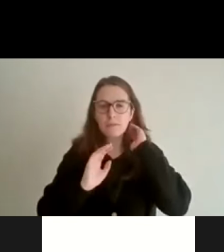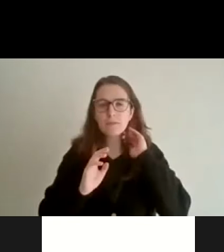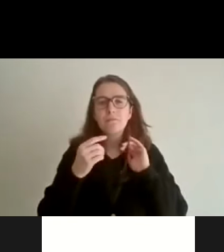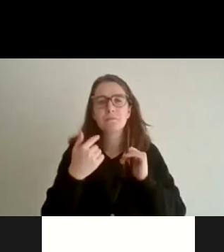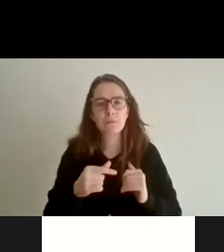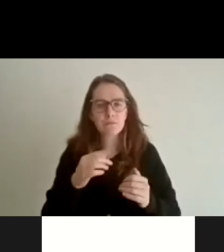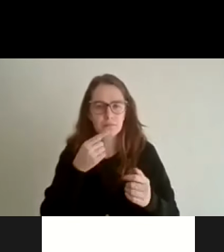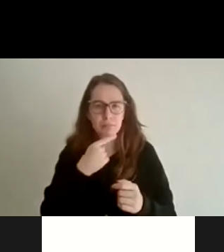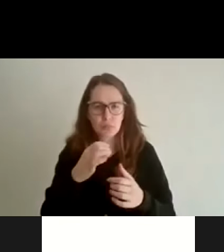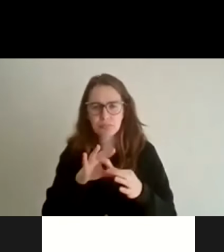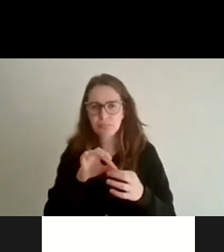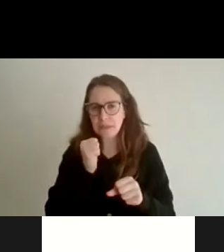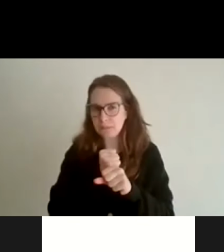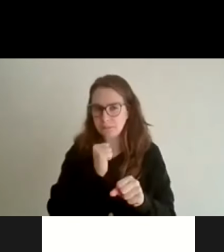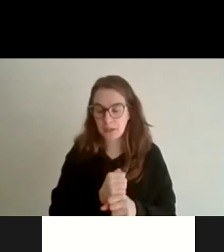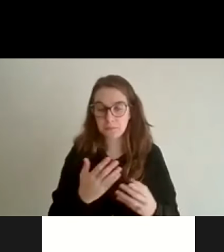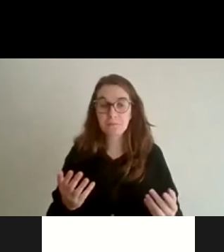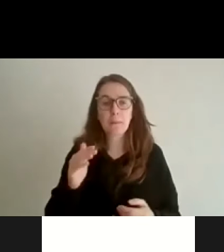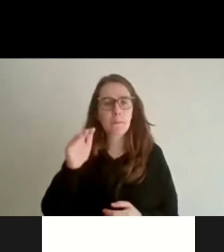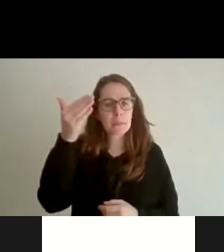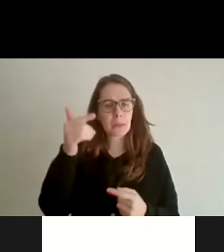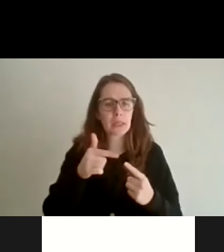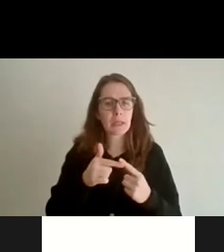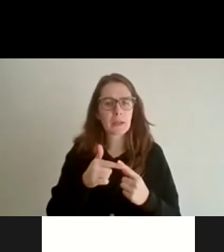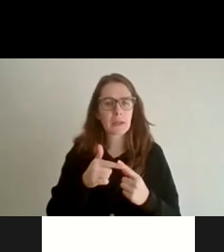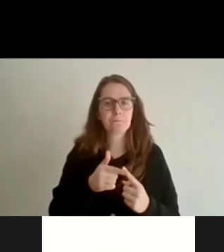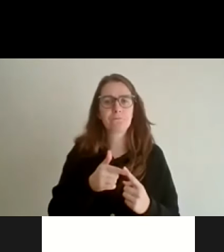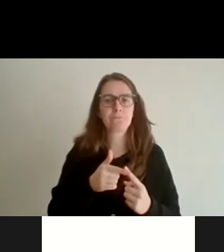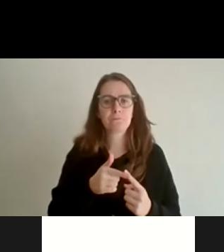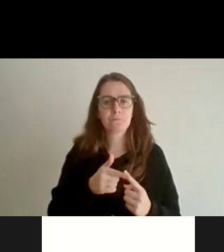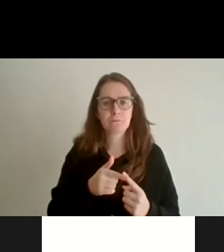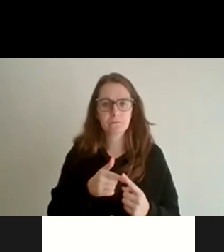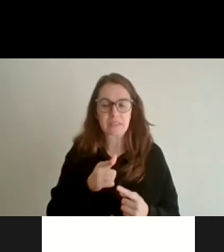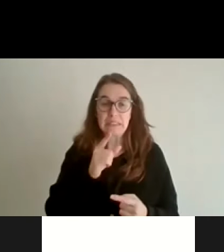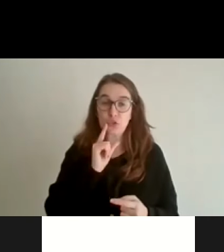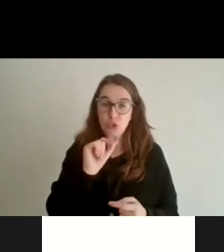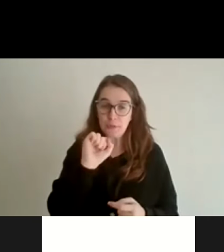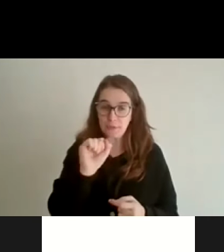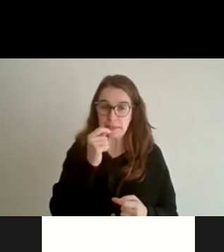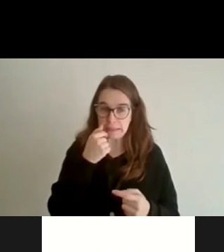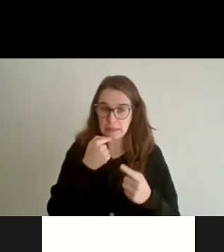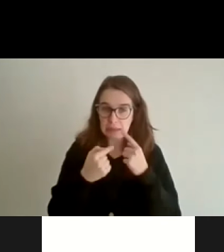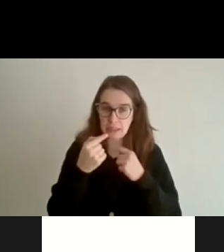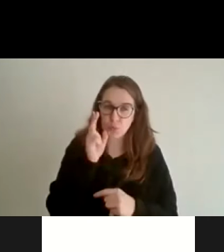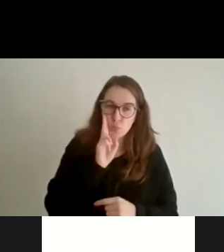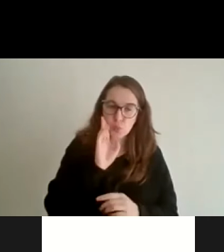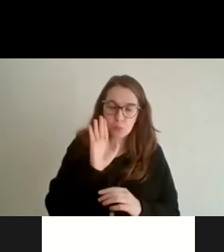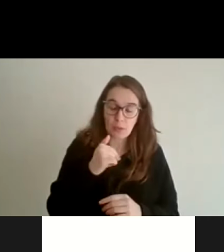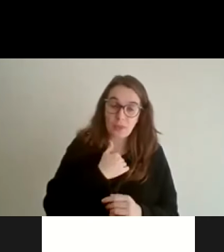questions. The first one is from Miaraduto. I'm sorry if I'm spelling your name incorrectly. I'm trying my